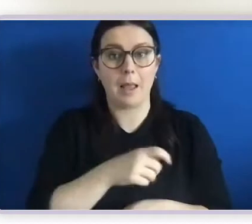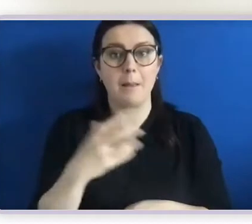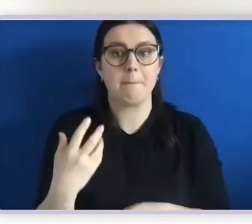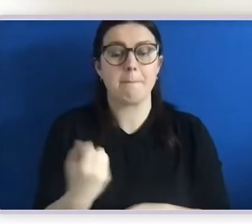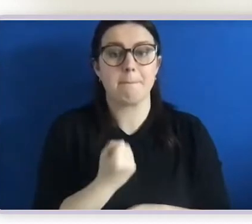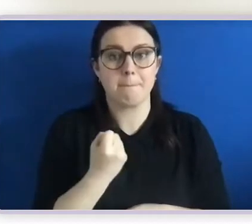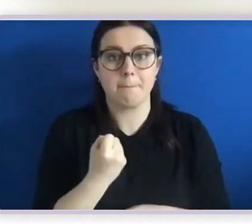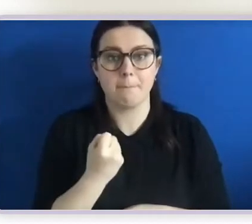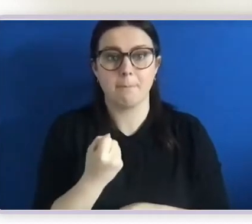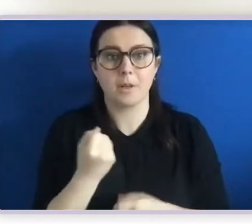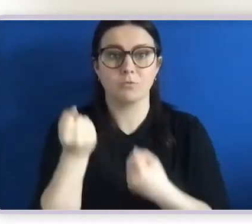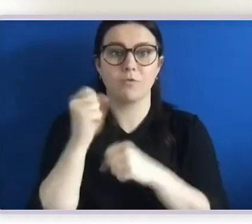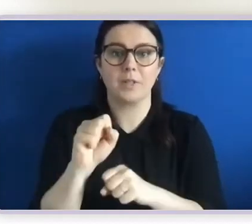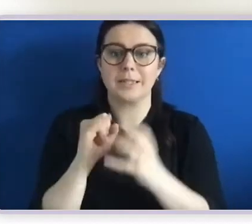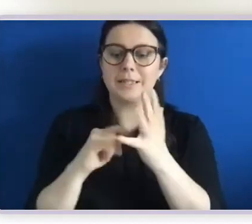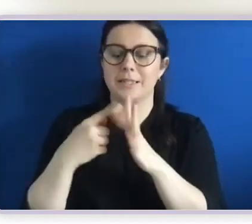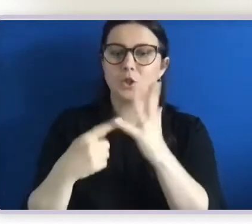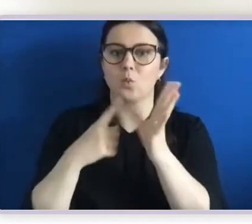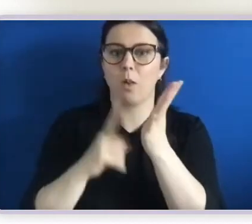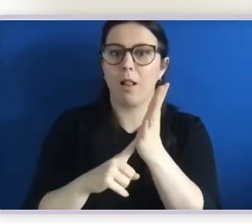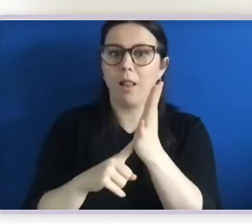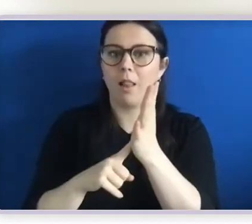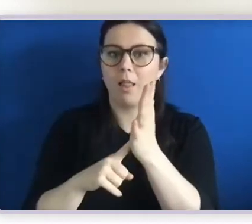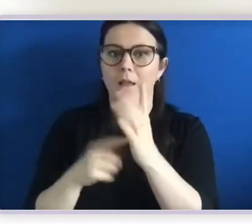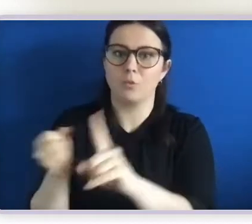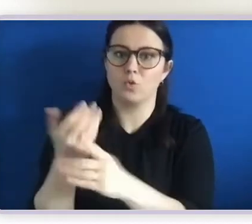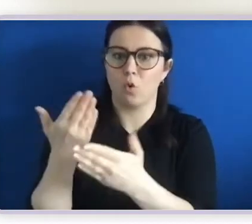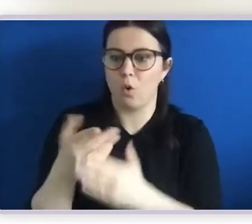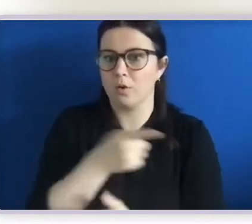sexual misconduct with people with disabilities.